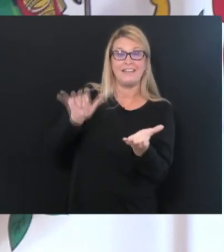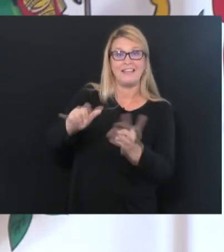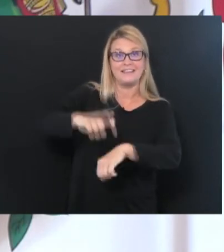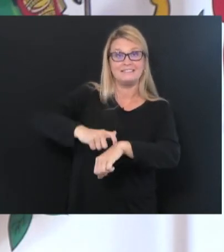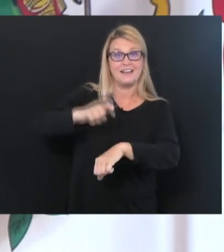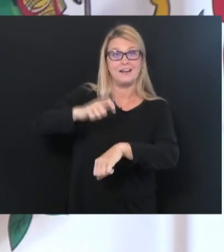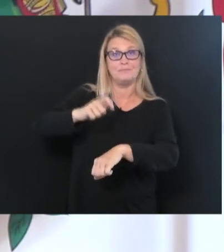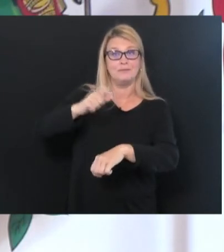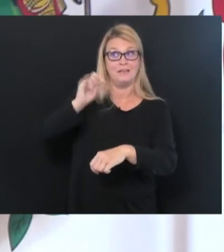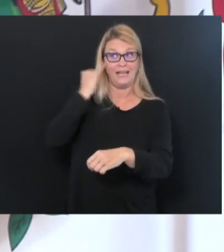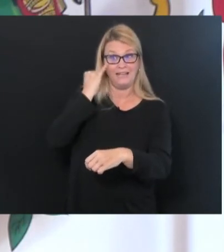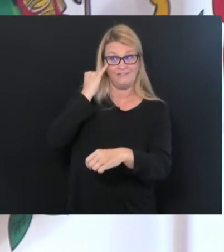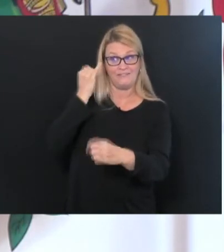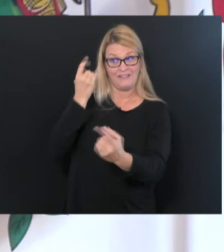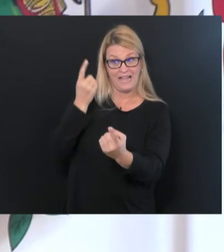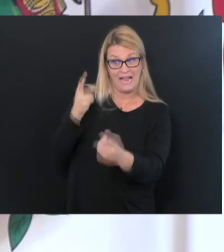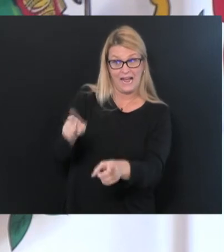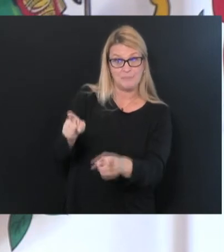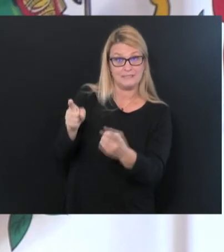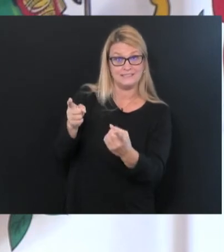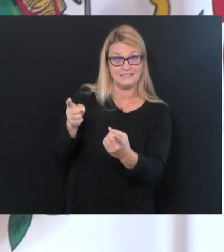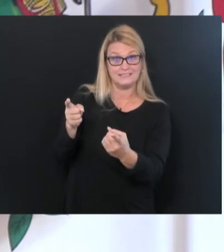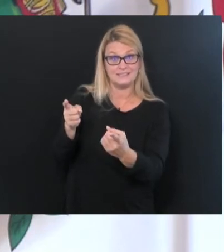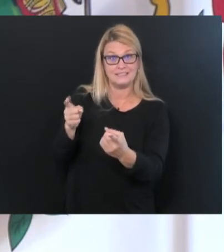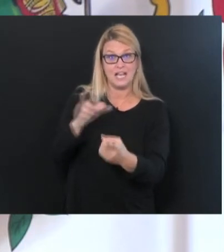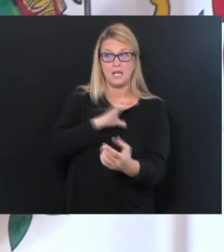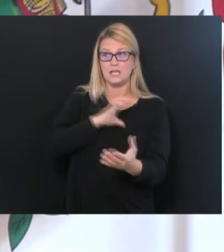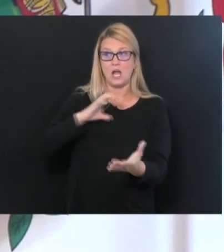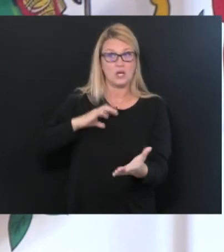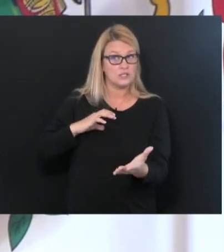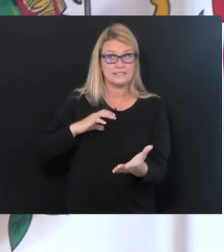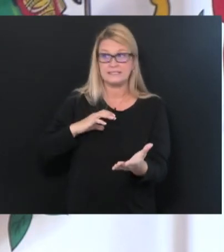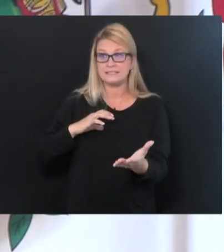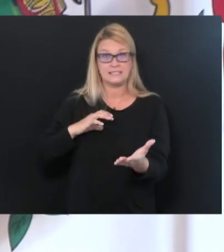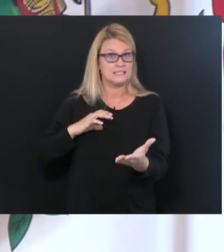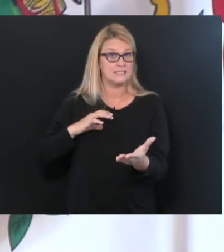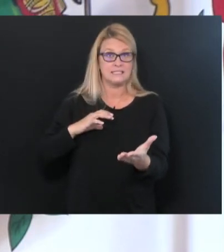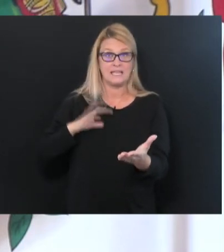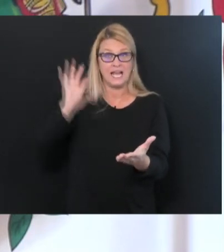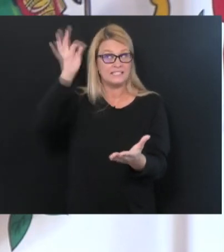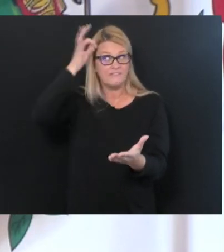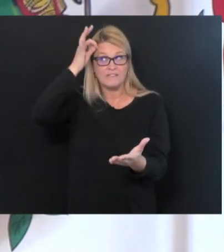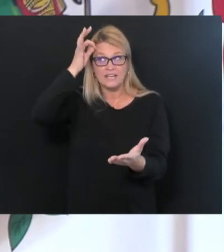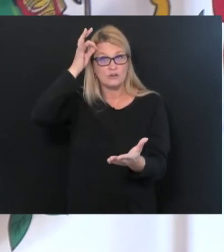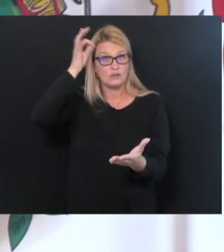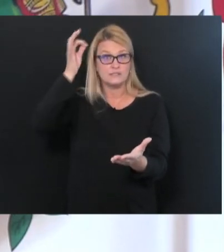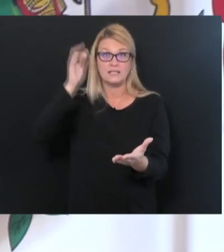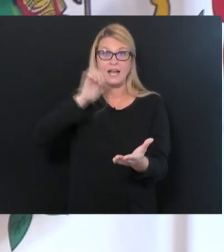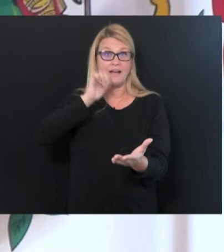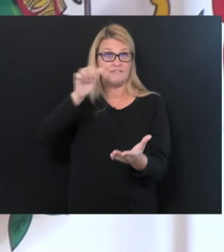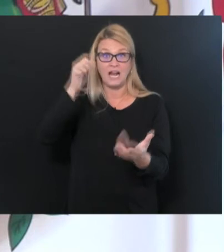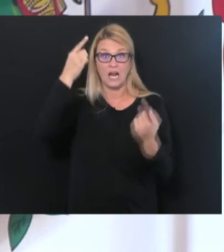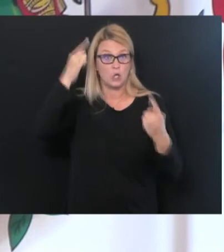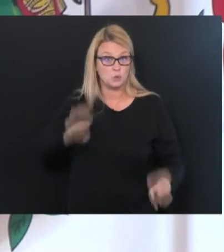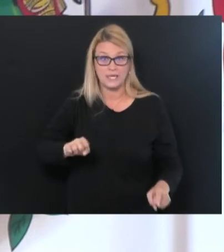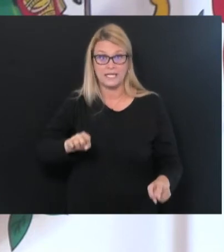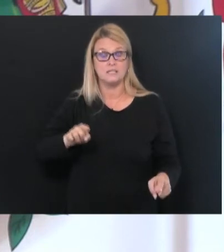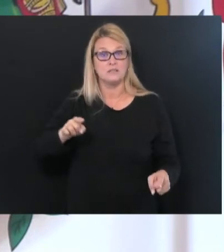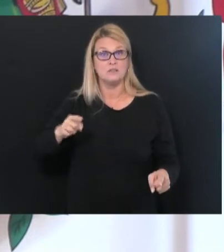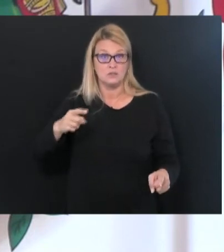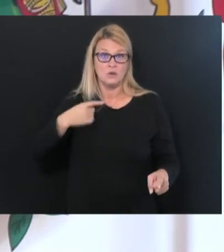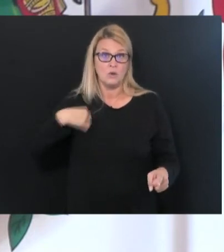we get to that point in time and Congress and, the feds have not moved, we'll have to